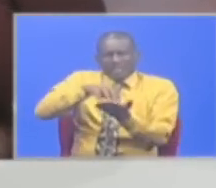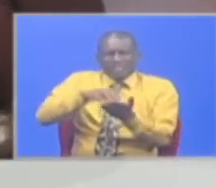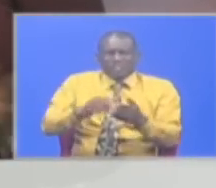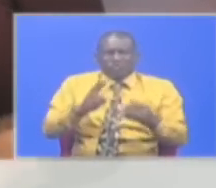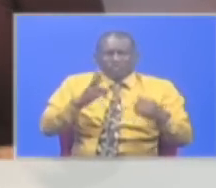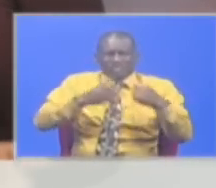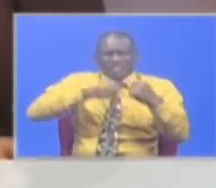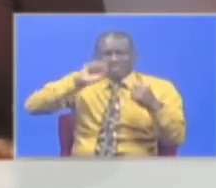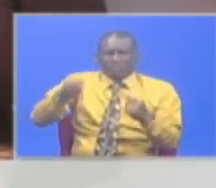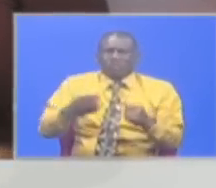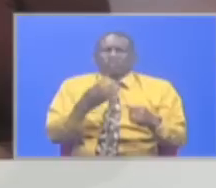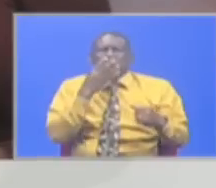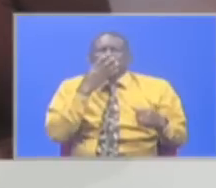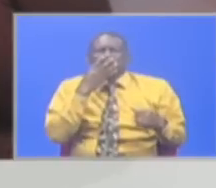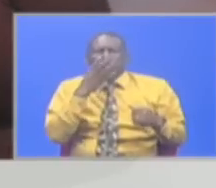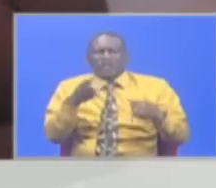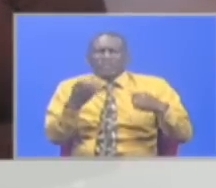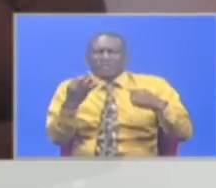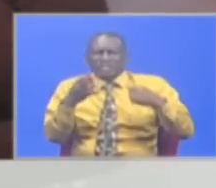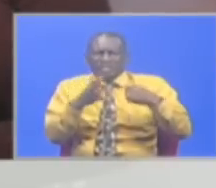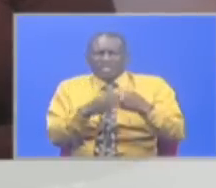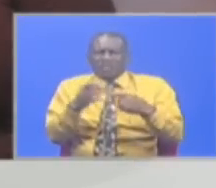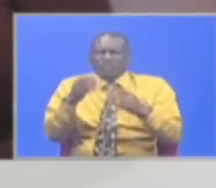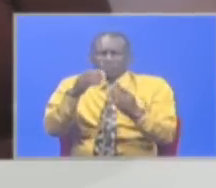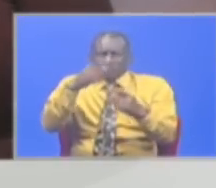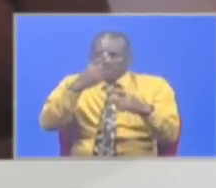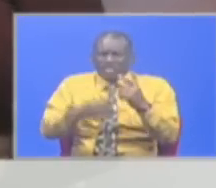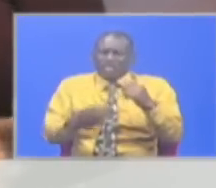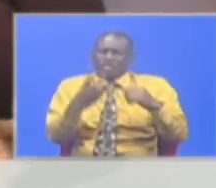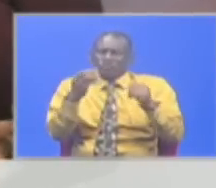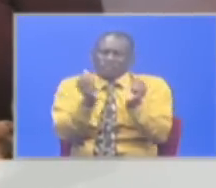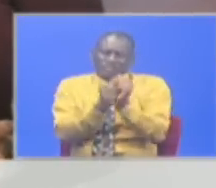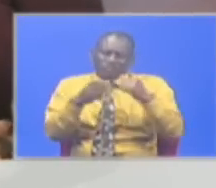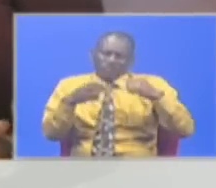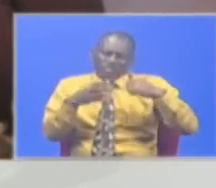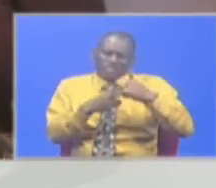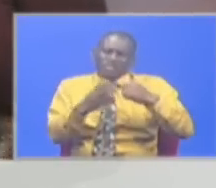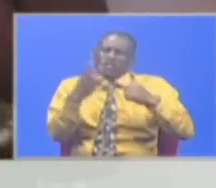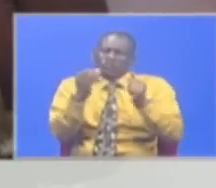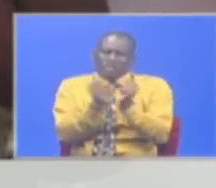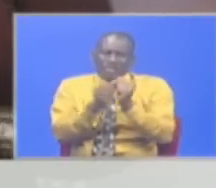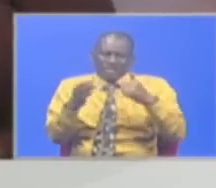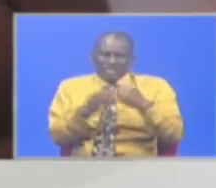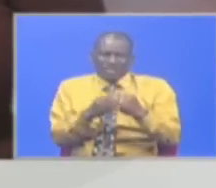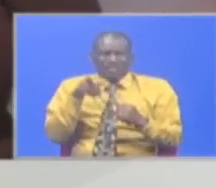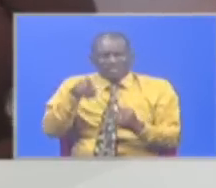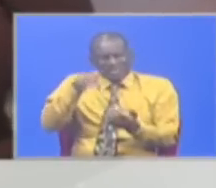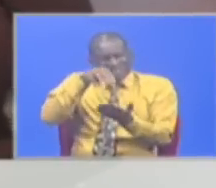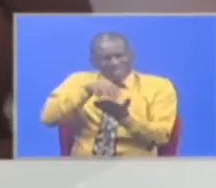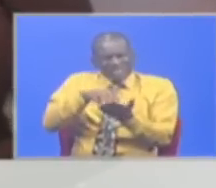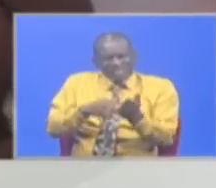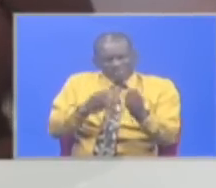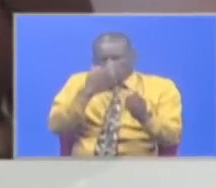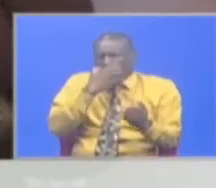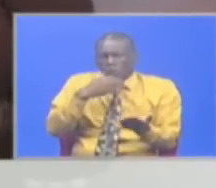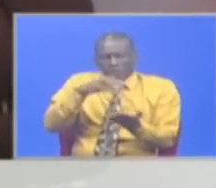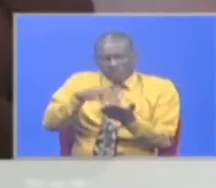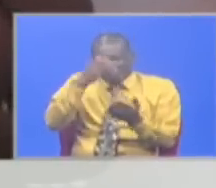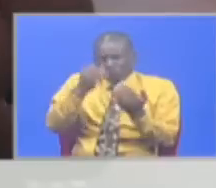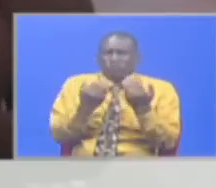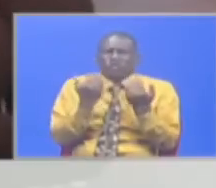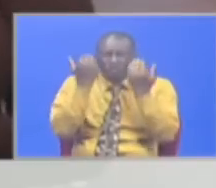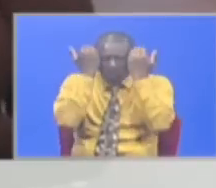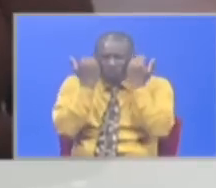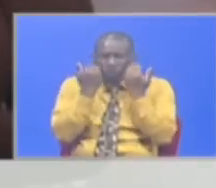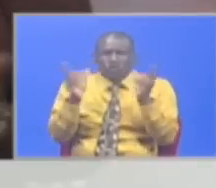26,439 from the year 2017 to 2018. The backlog of cases has been attributed by the judiciary to